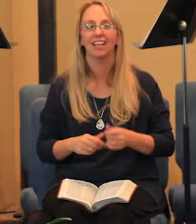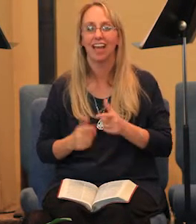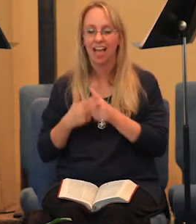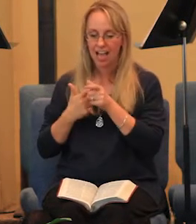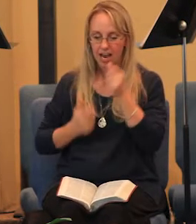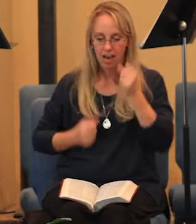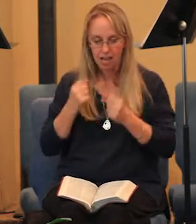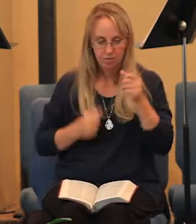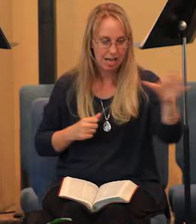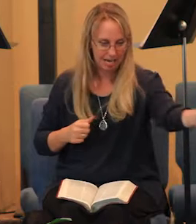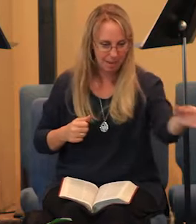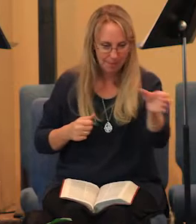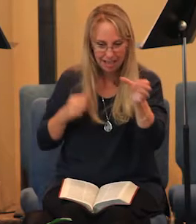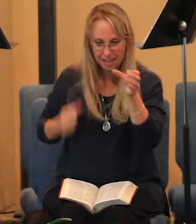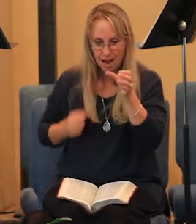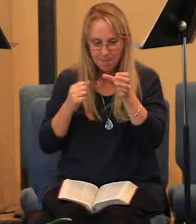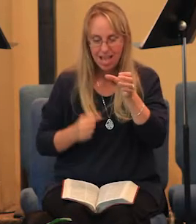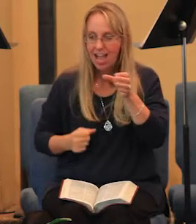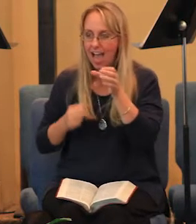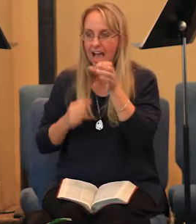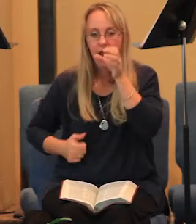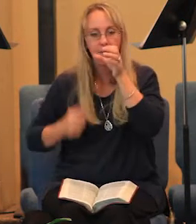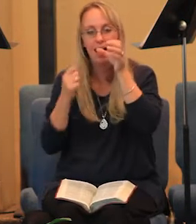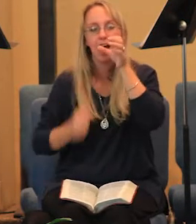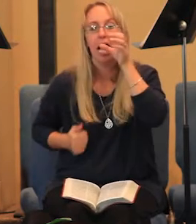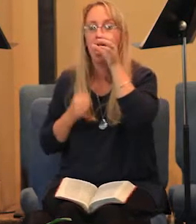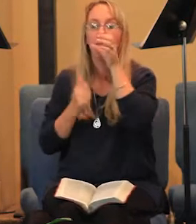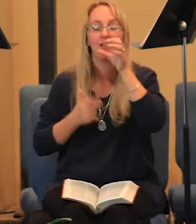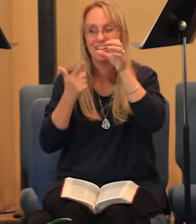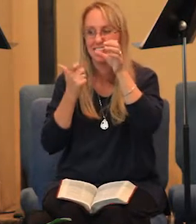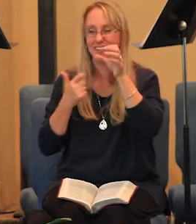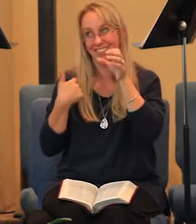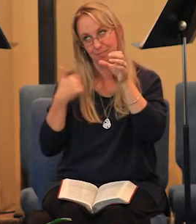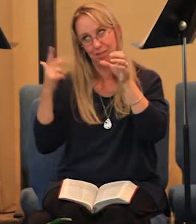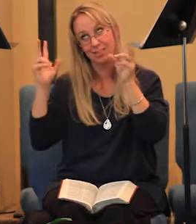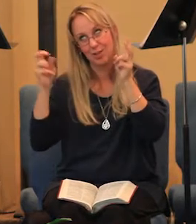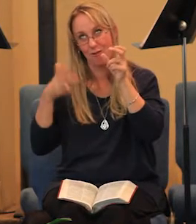And I'd go and I'd pick it up and, you know, I'm moving so fast.